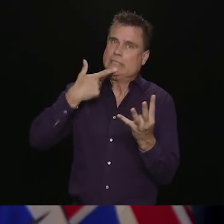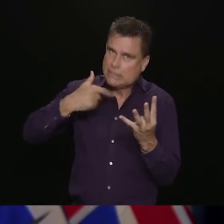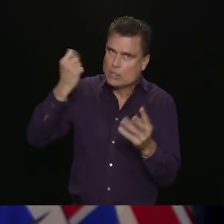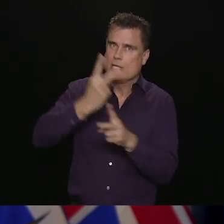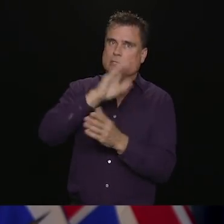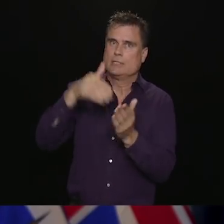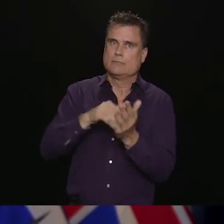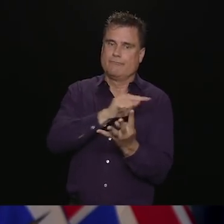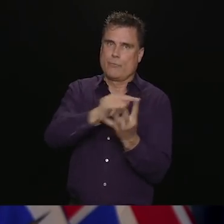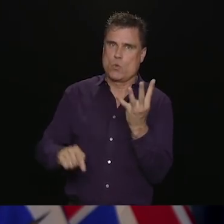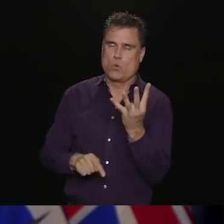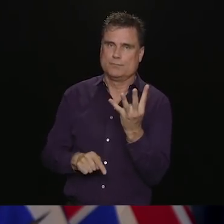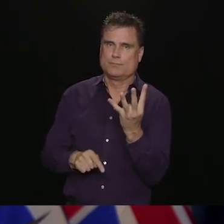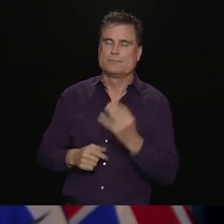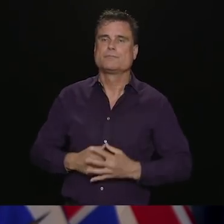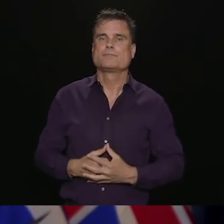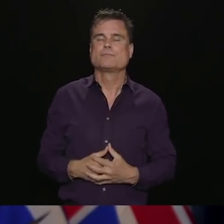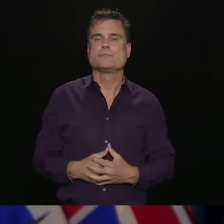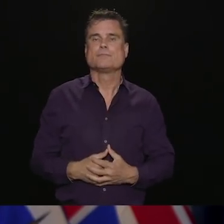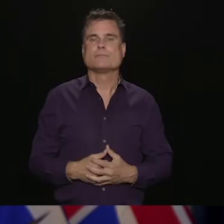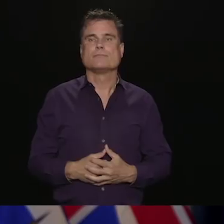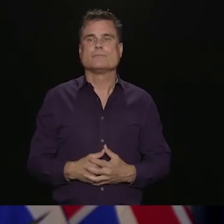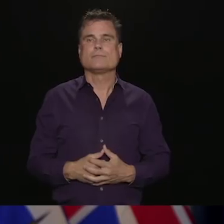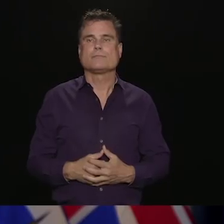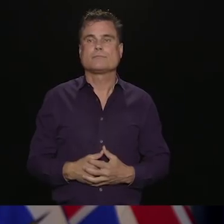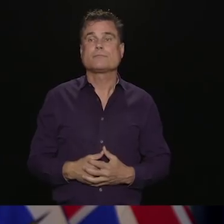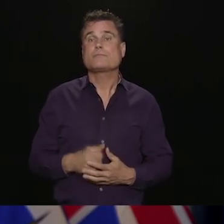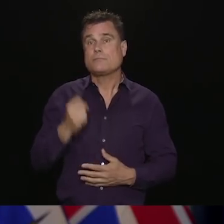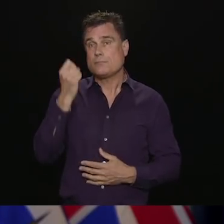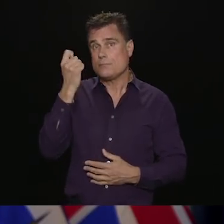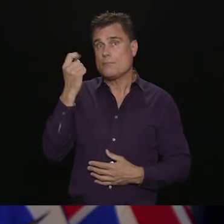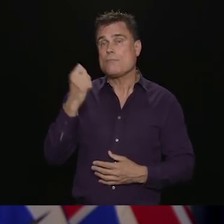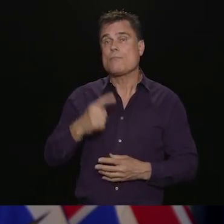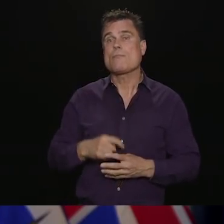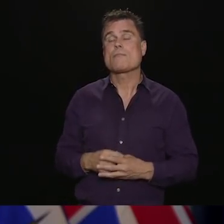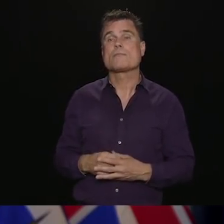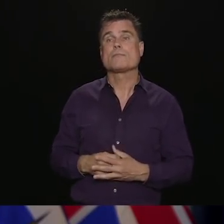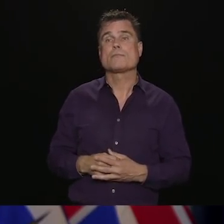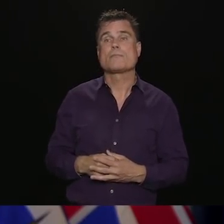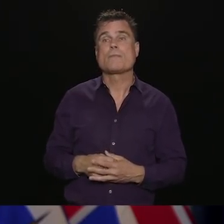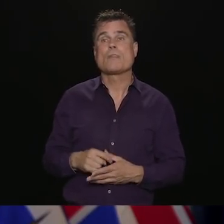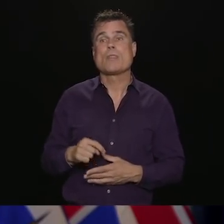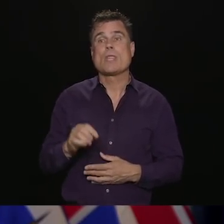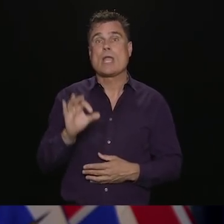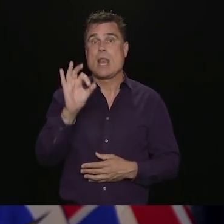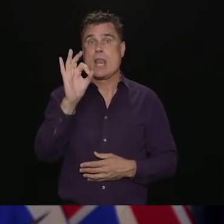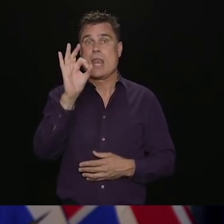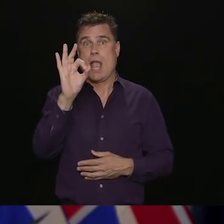9 resident cases and an increase of 10 cases, giving us